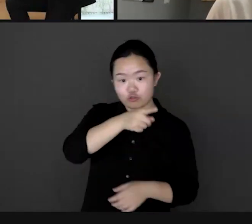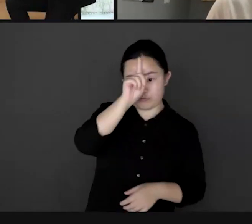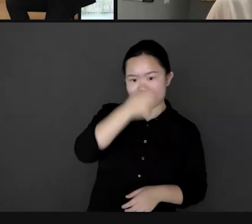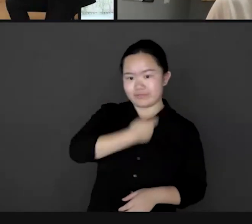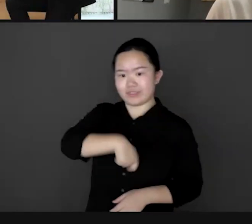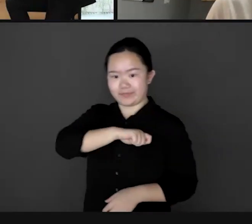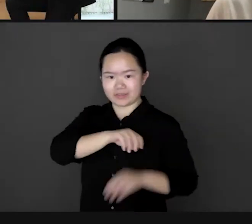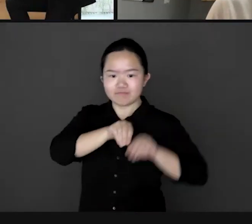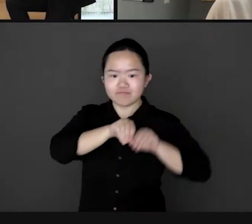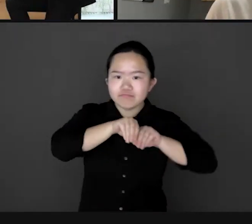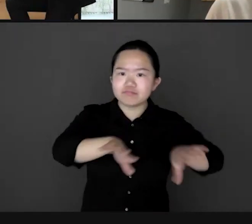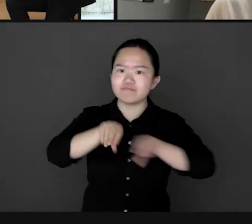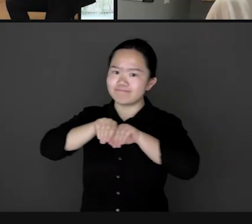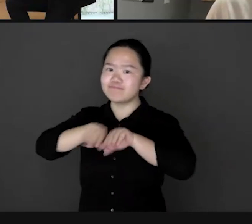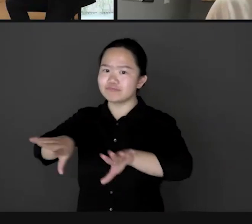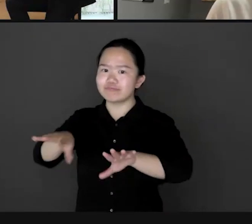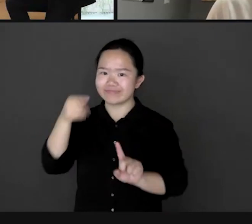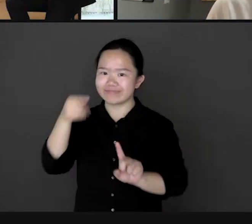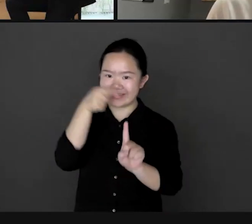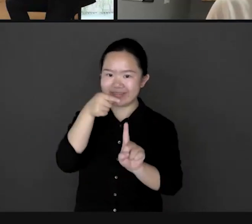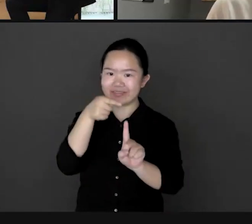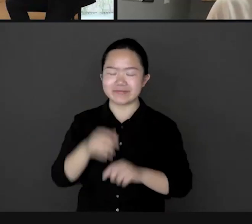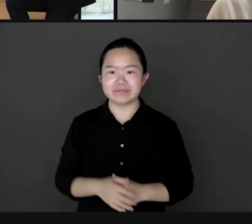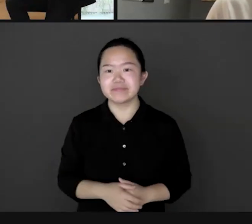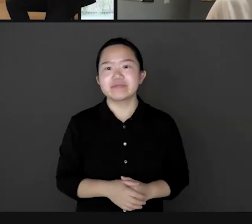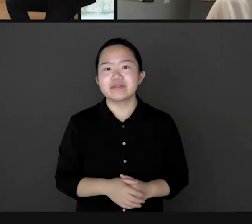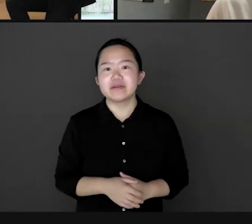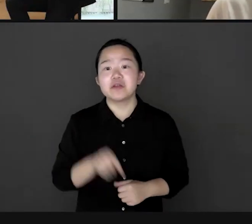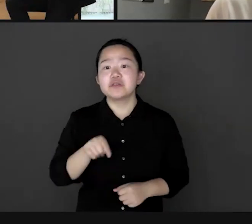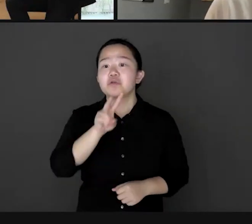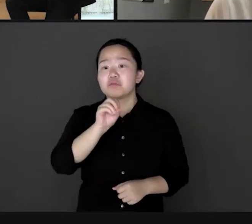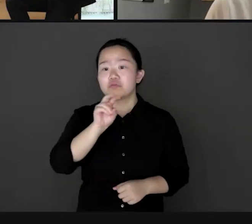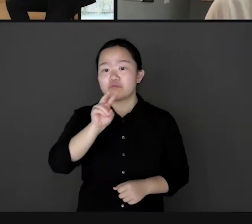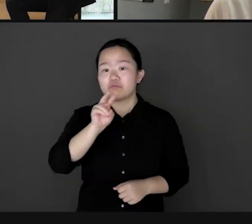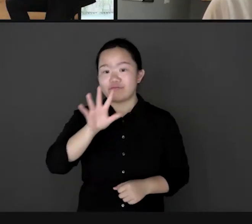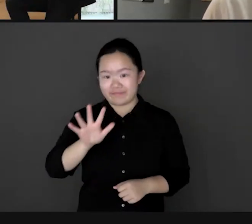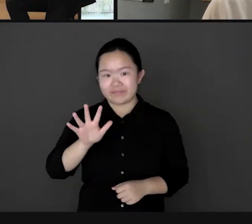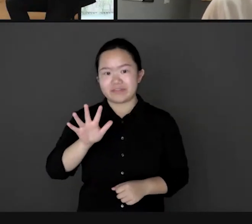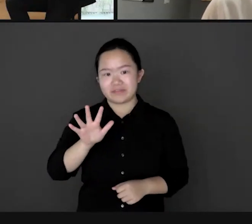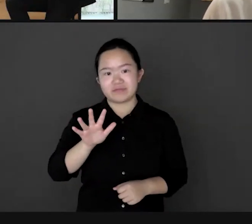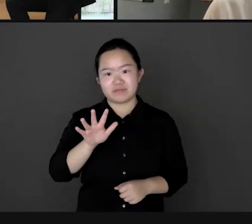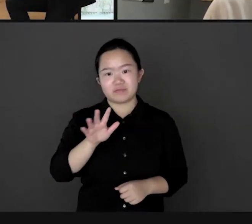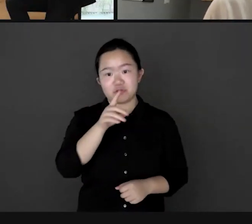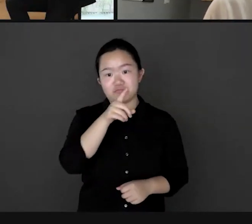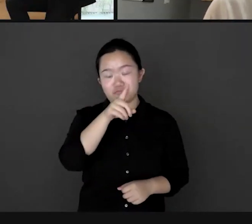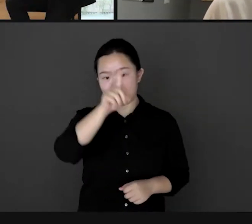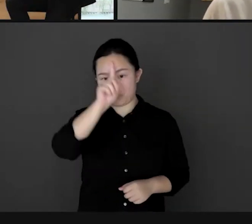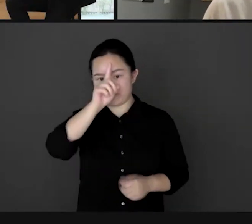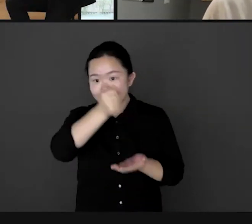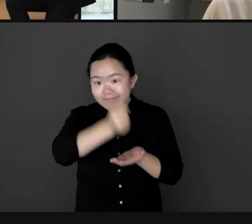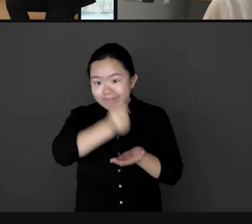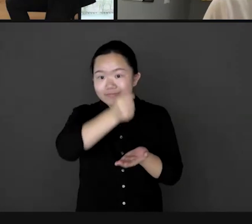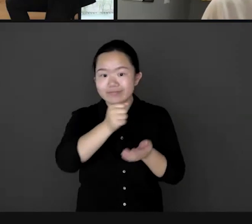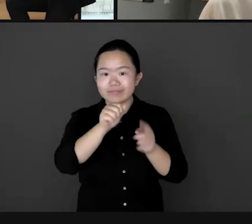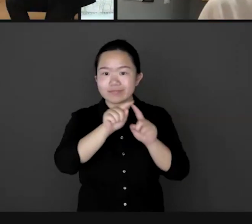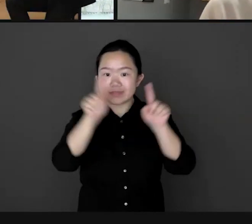2025, we will have the CPAC certification available in German and Spanish. So it's good. We would love